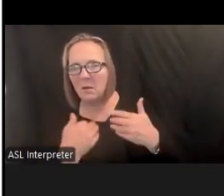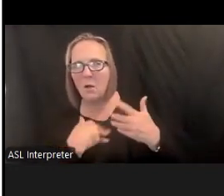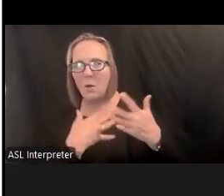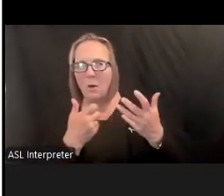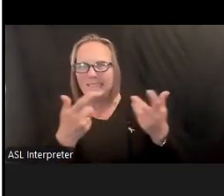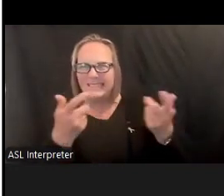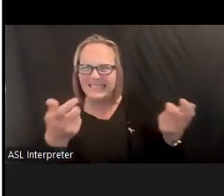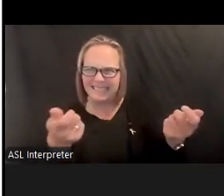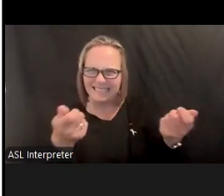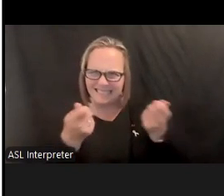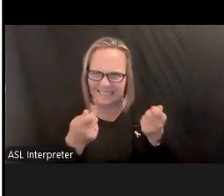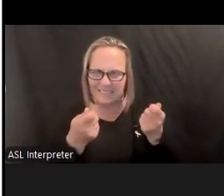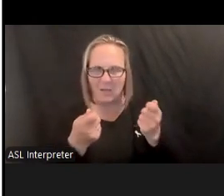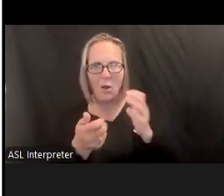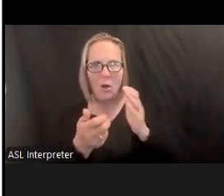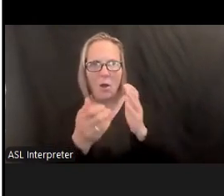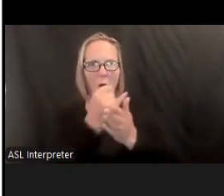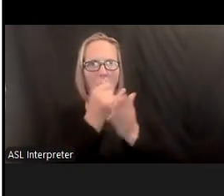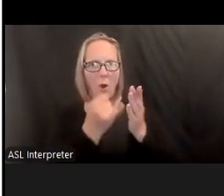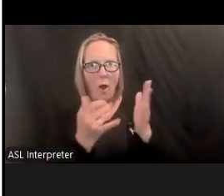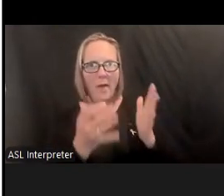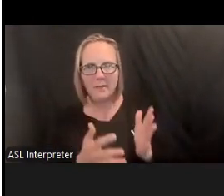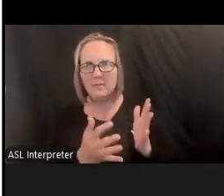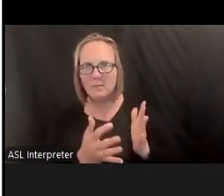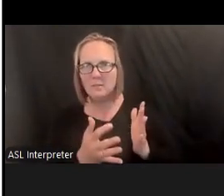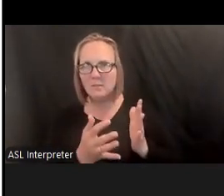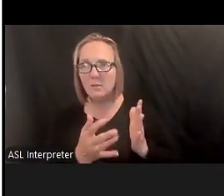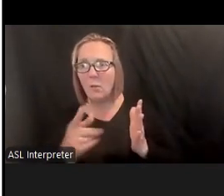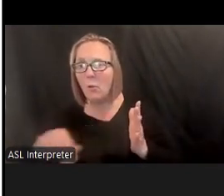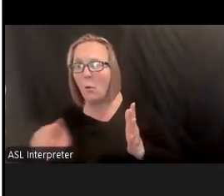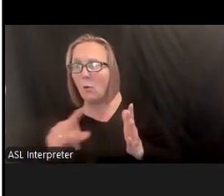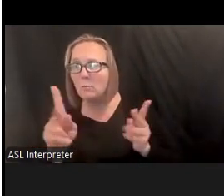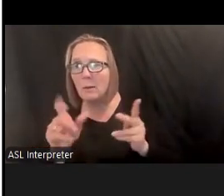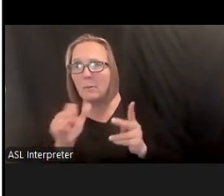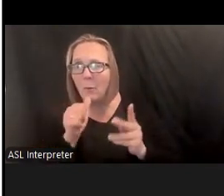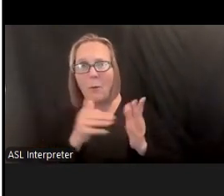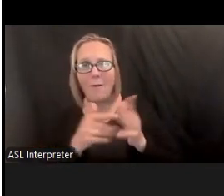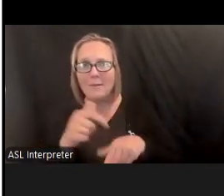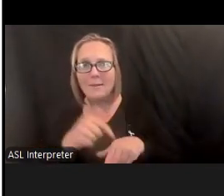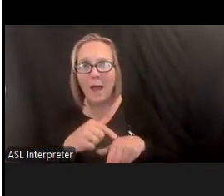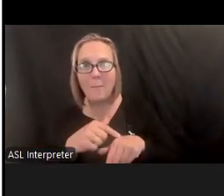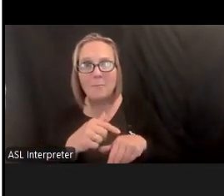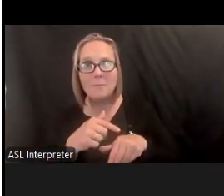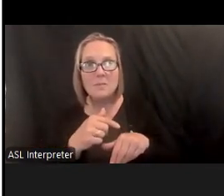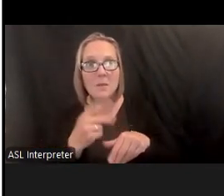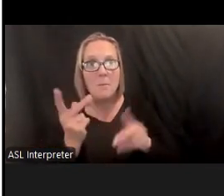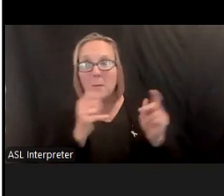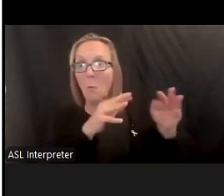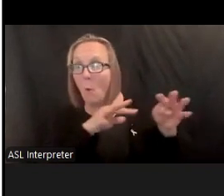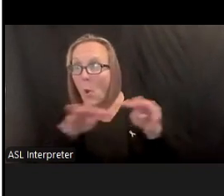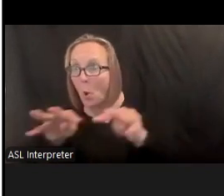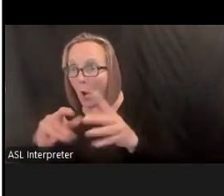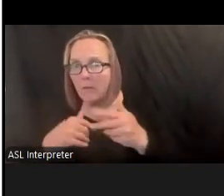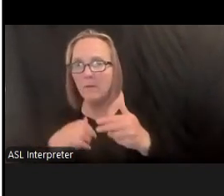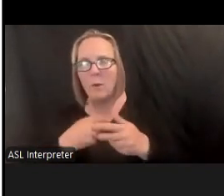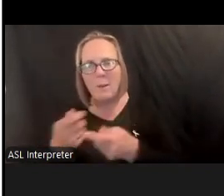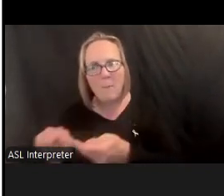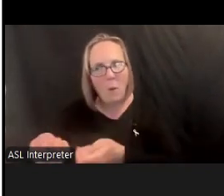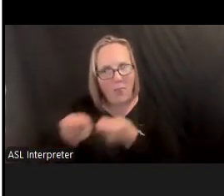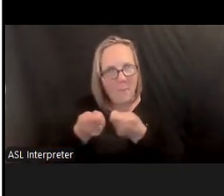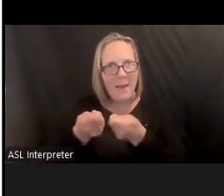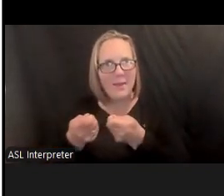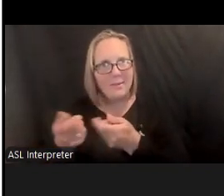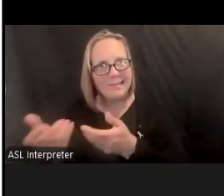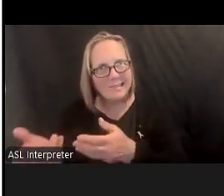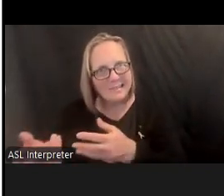talented artists from underserved communities and help to get them